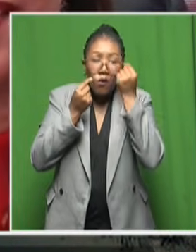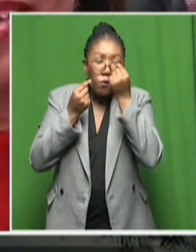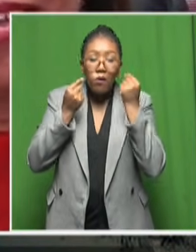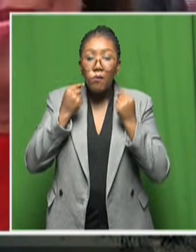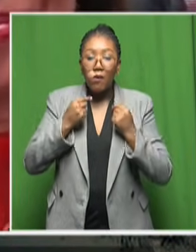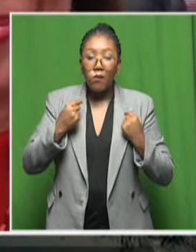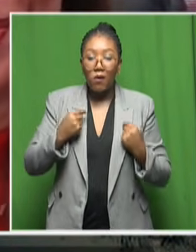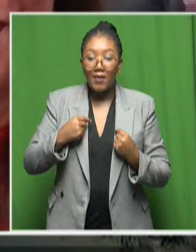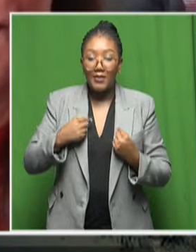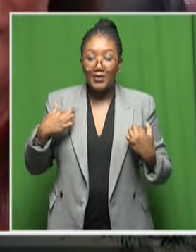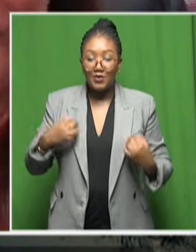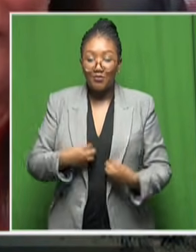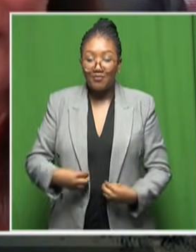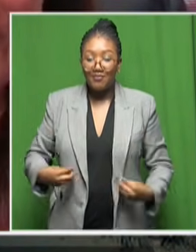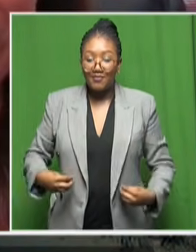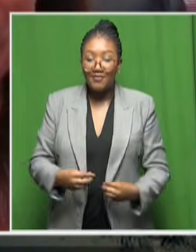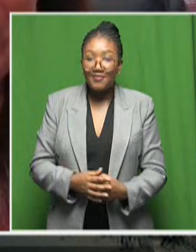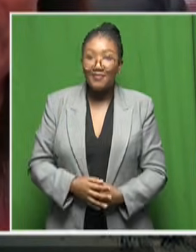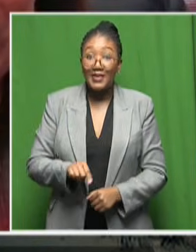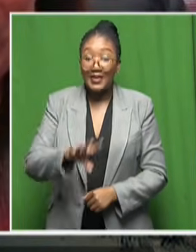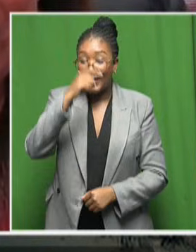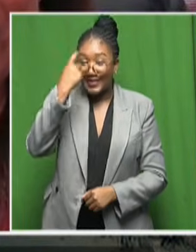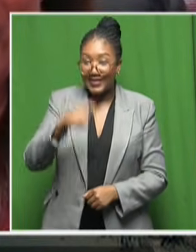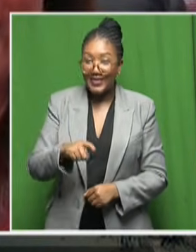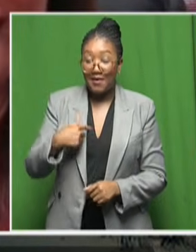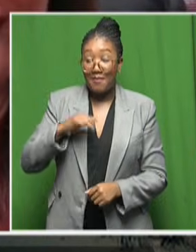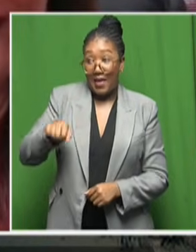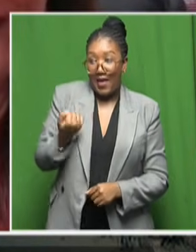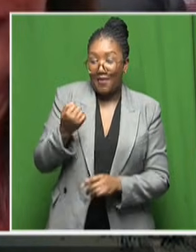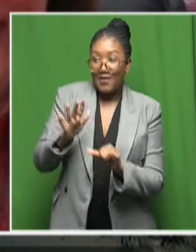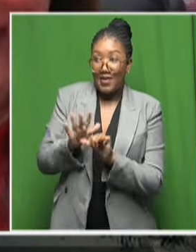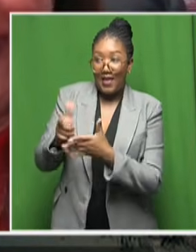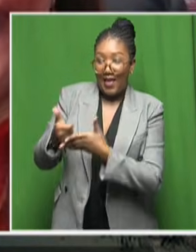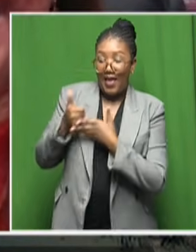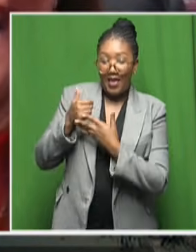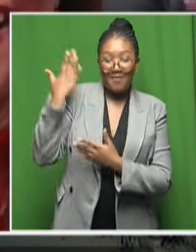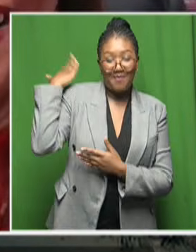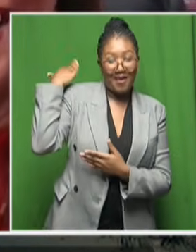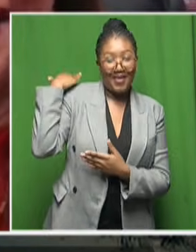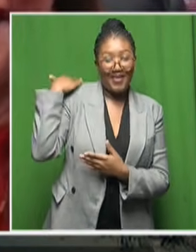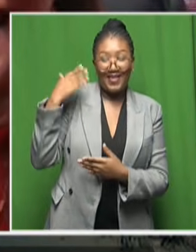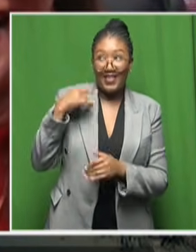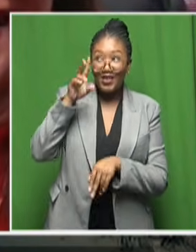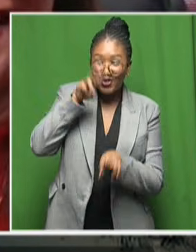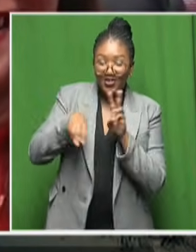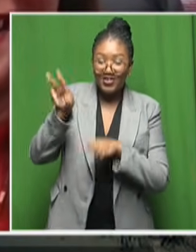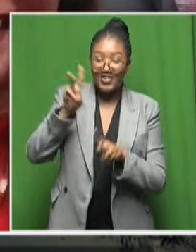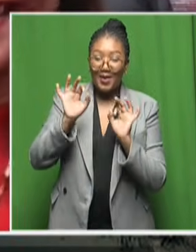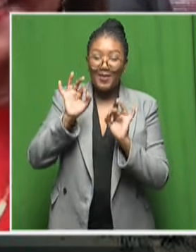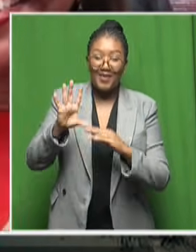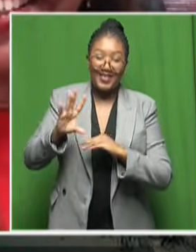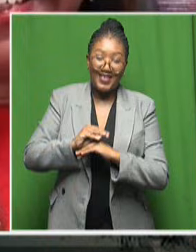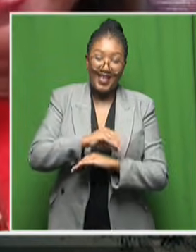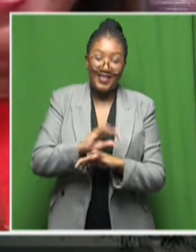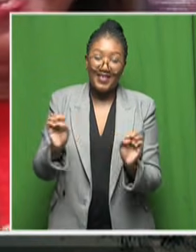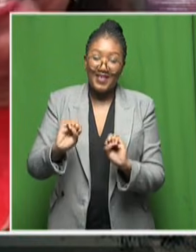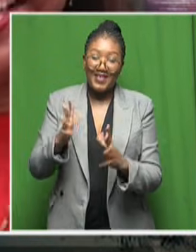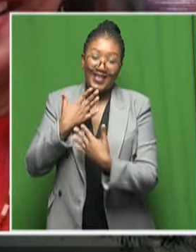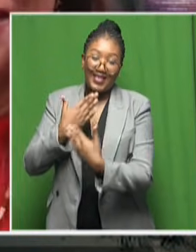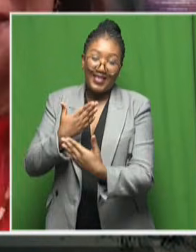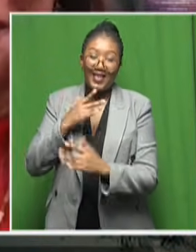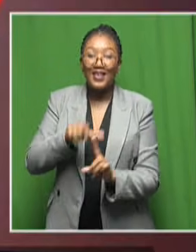spots. big thing. Okay, this summer, I'm going to get my husband to check my back out. I hope. Lorraine, Awesome. thank you so much.